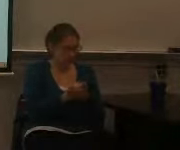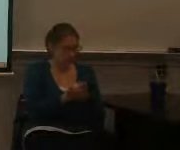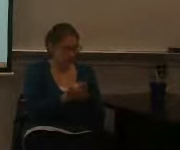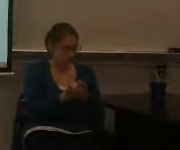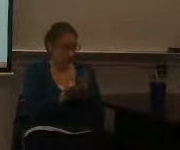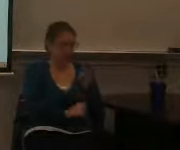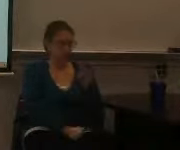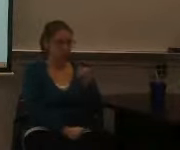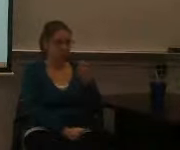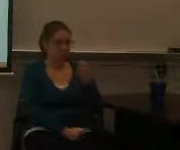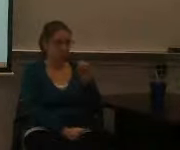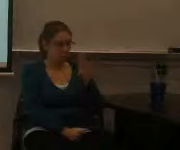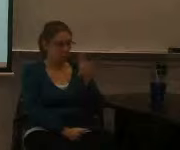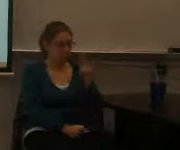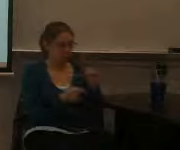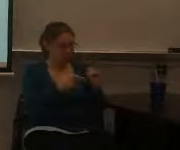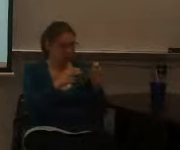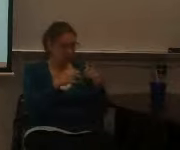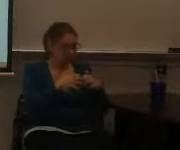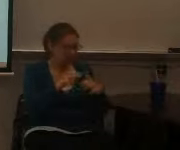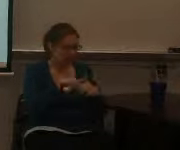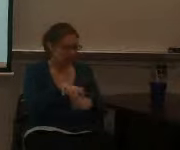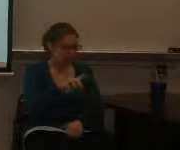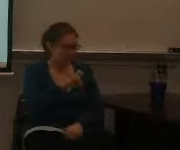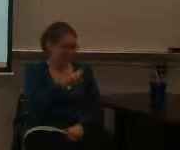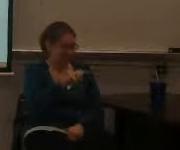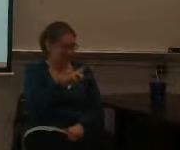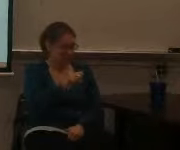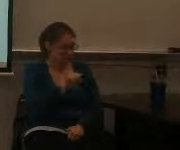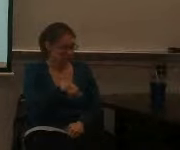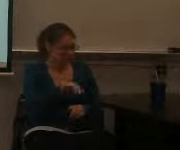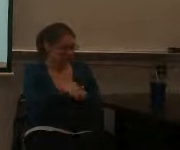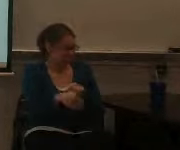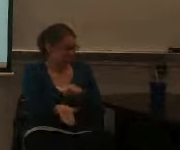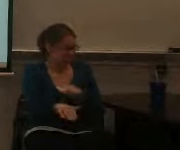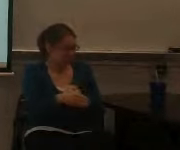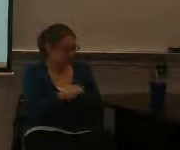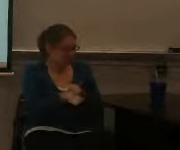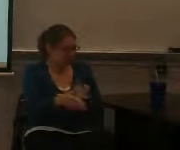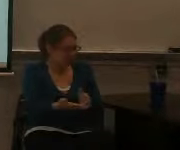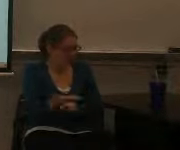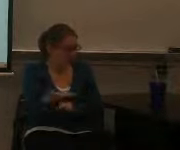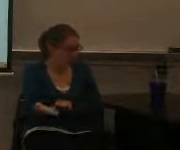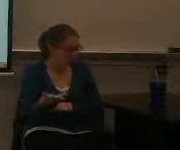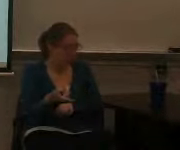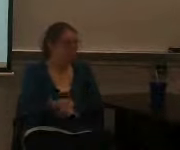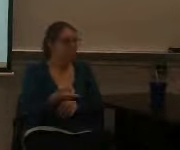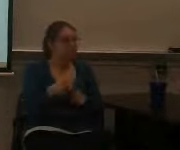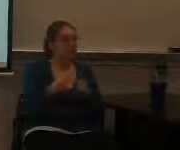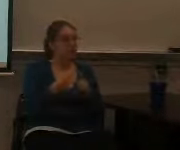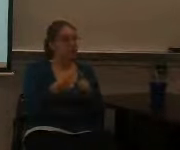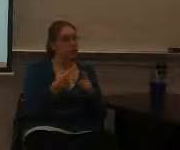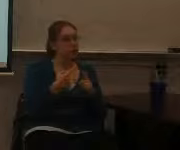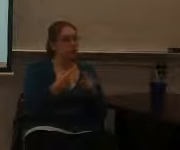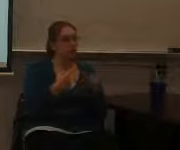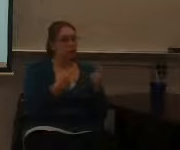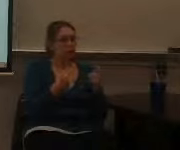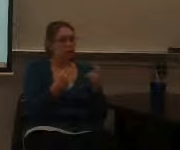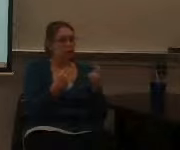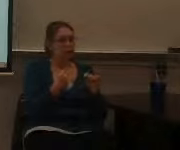the microbes that break down that detritus, that leaf material, that coarse particulate organic material, and